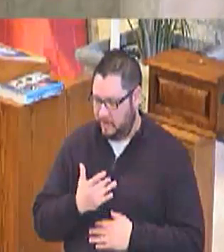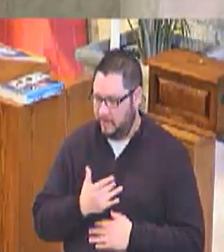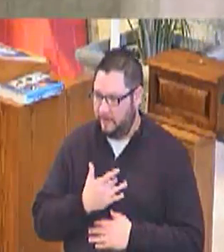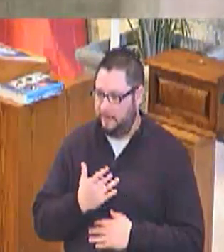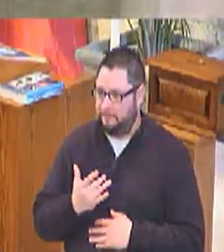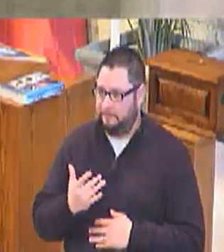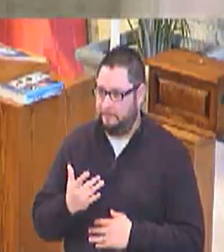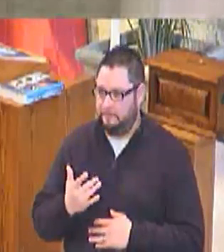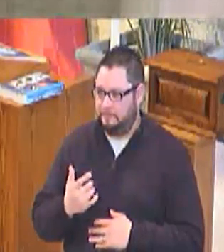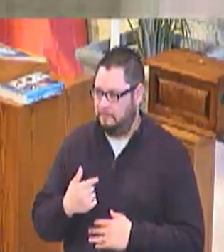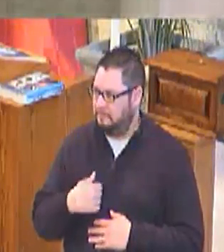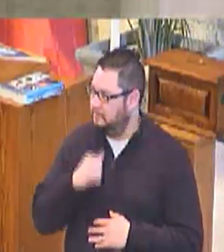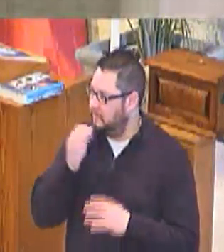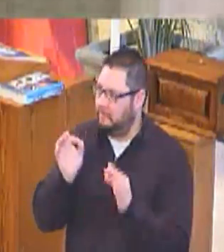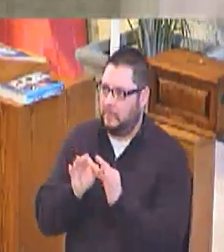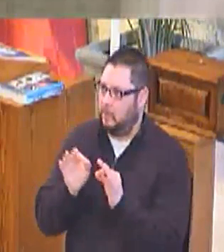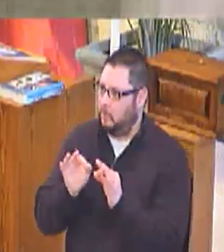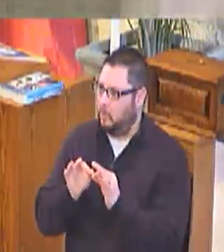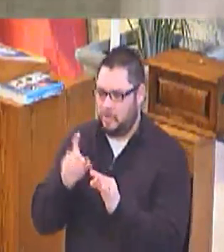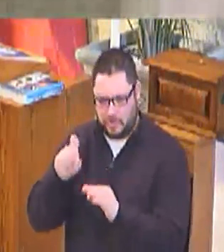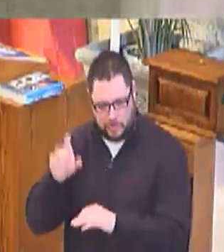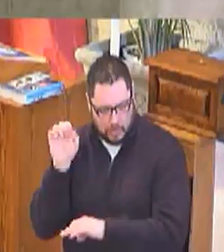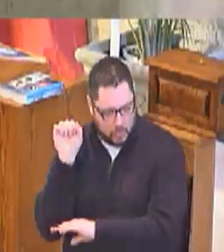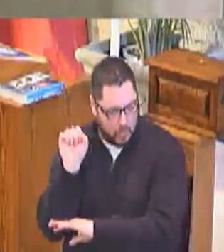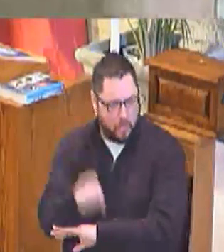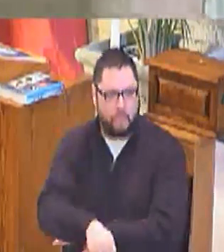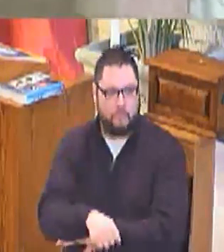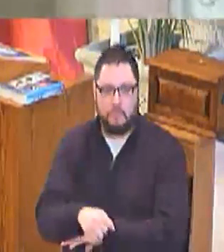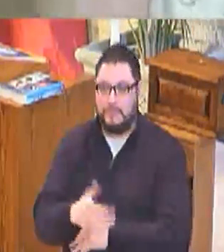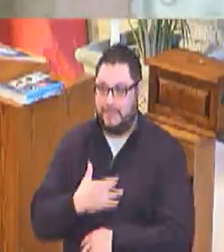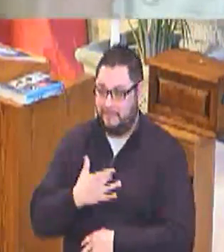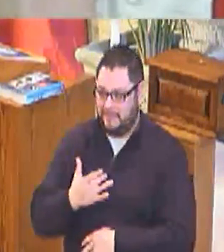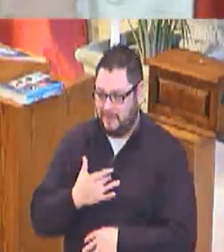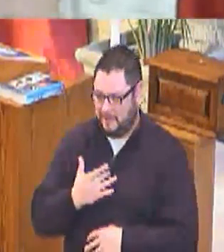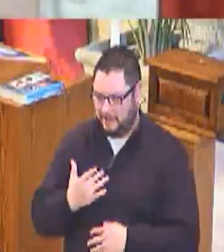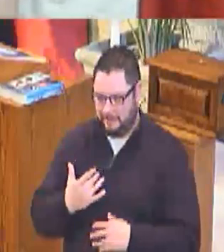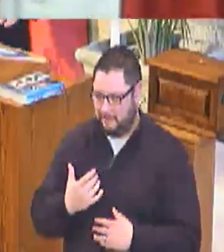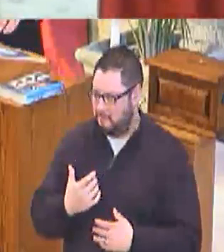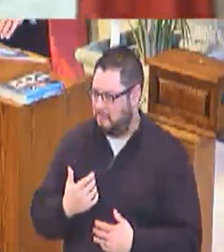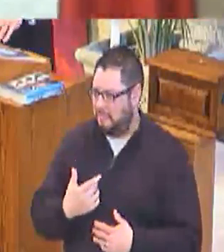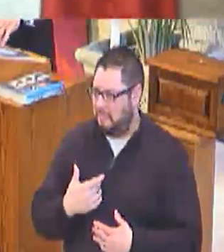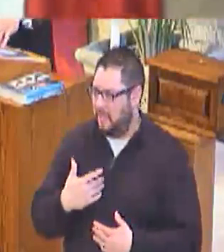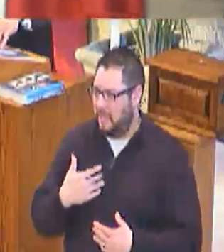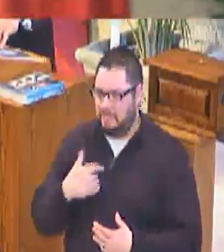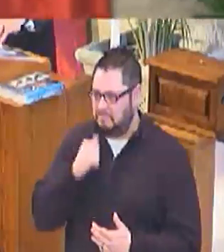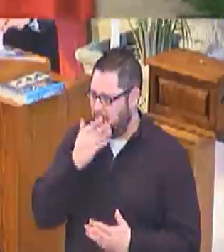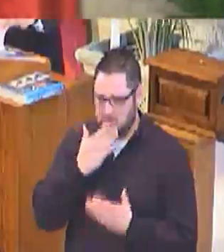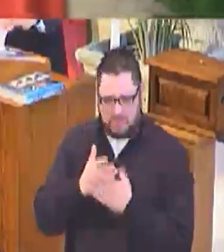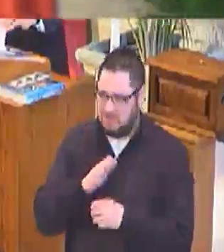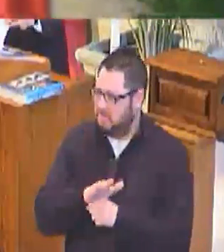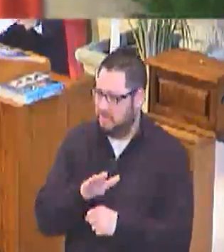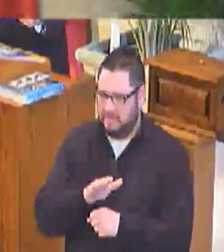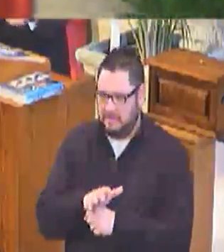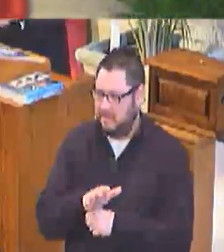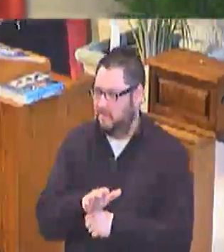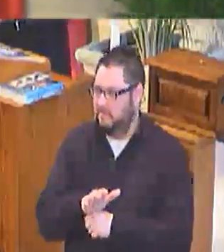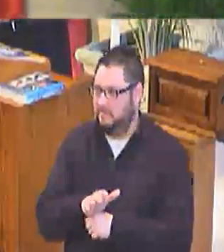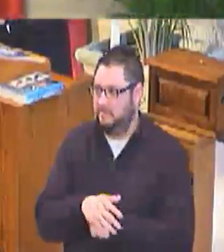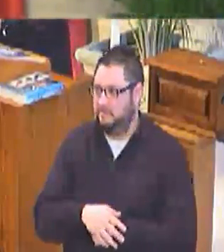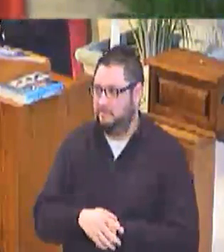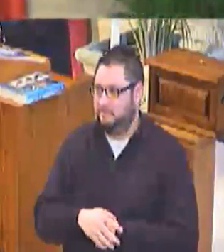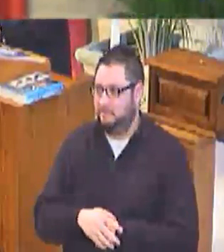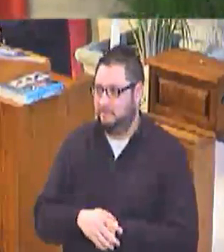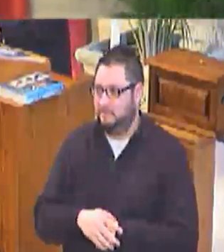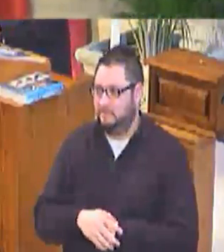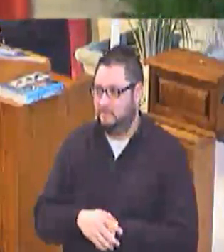of unworthiness, that feeling of not being good enough in your life. I want to share